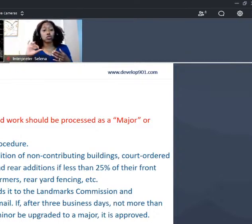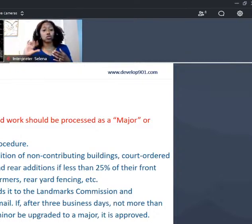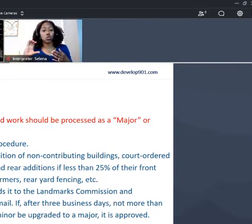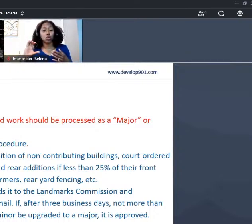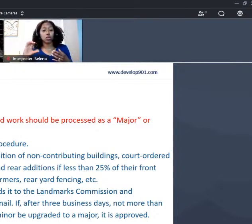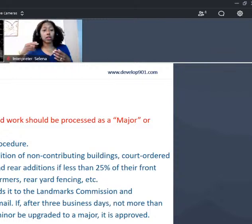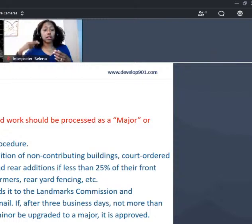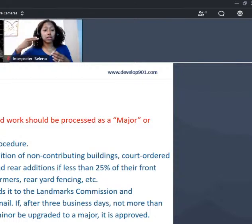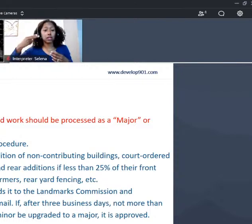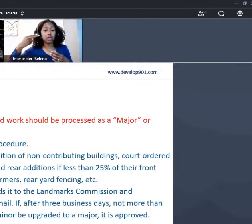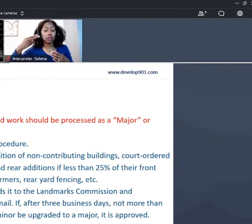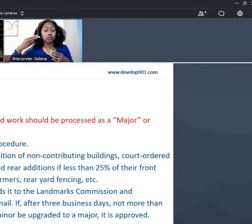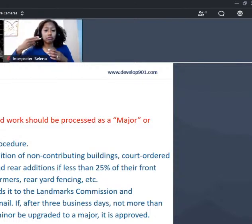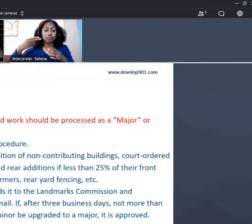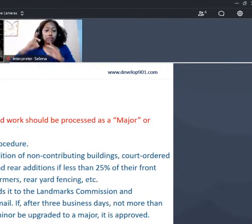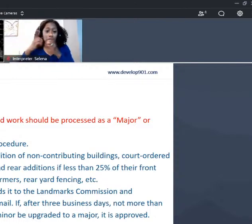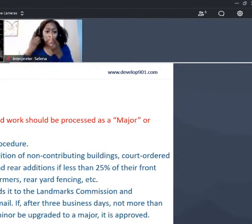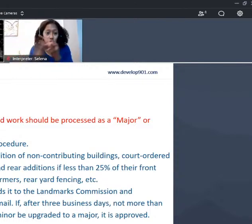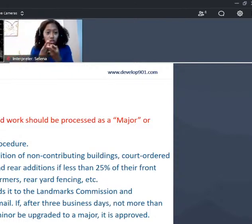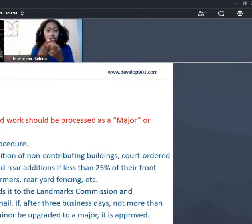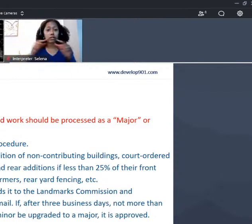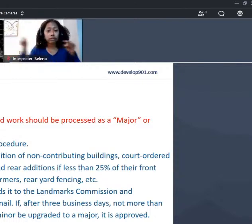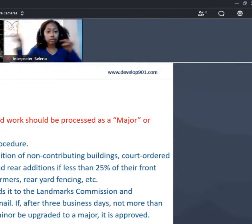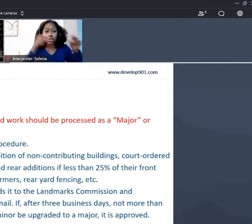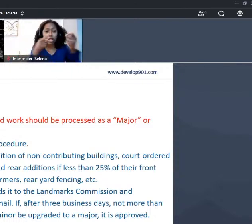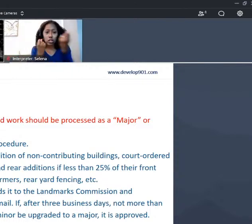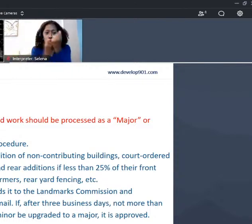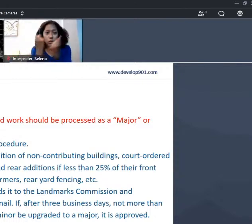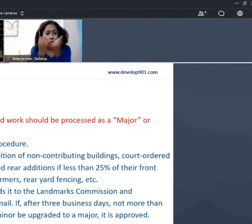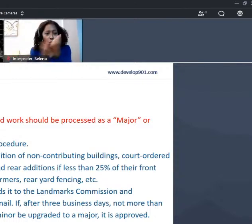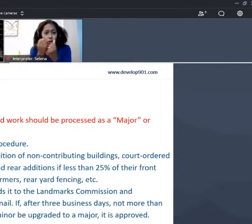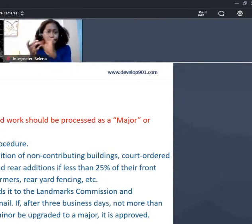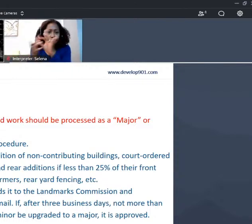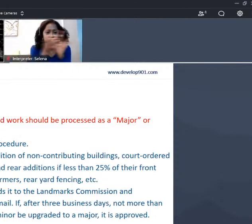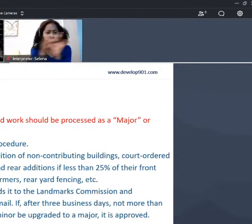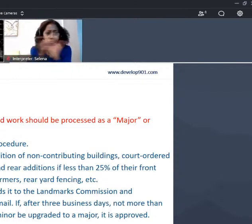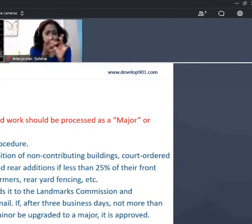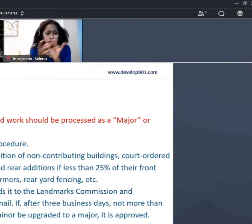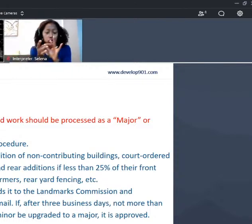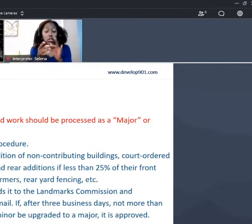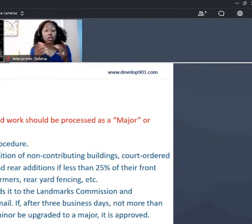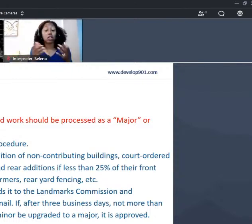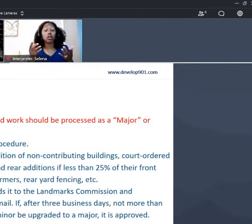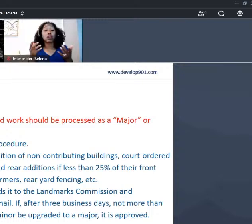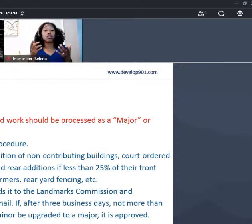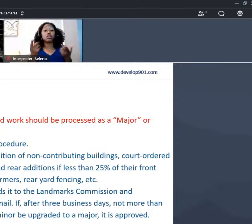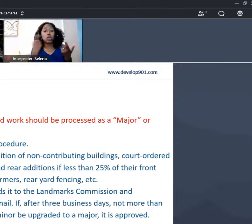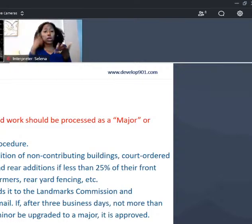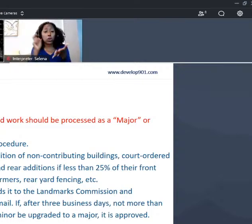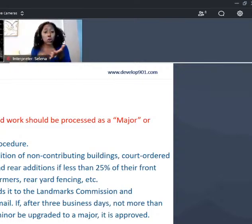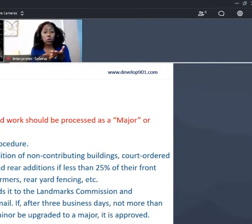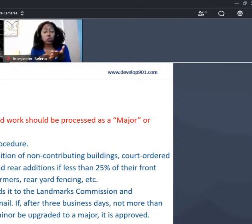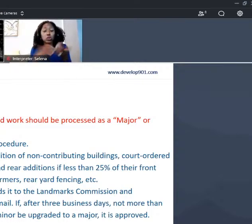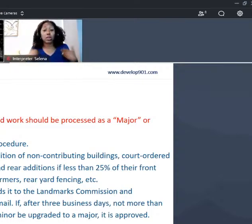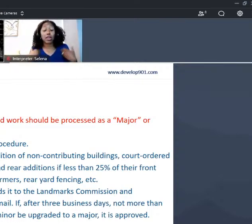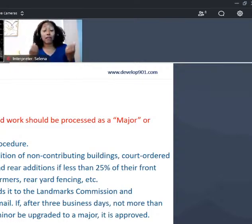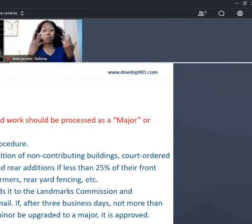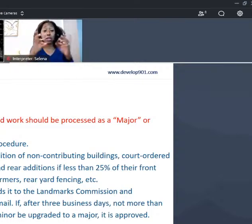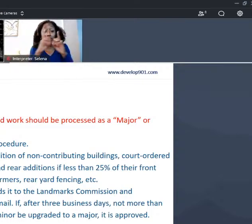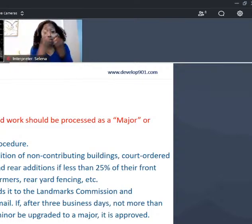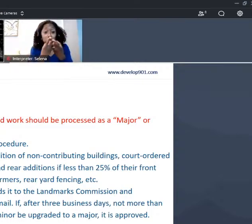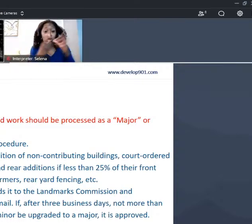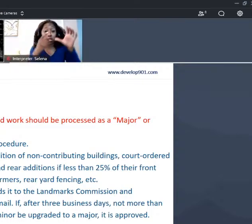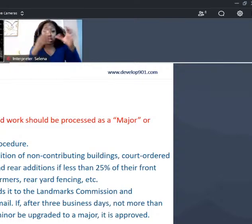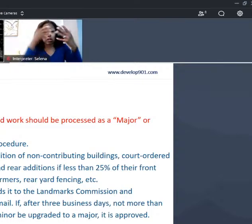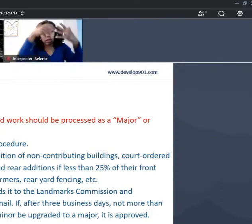they support one another, and the last thing we want to do is create such a situation where we have so many districts, then everybody within an existing